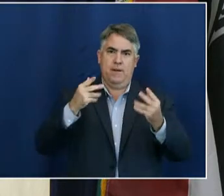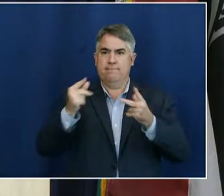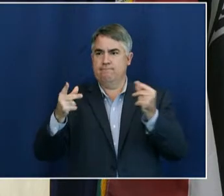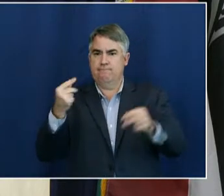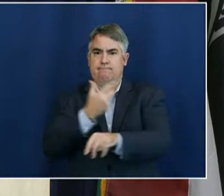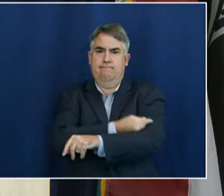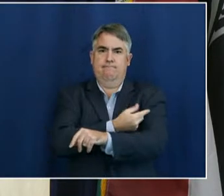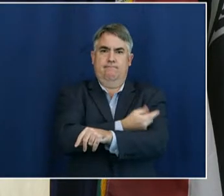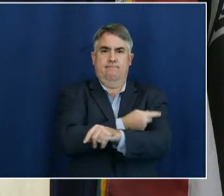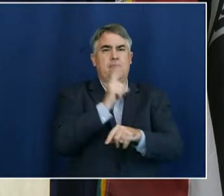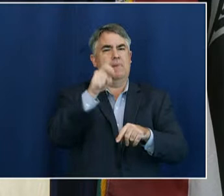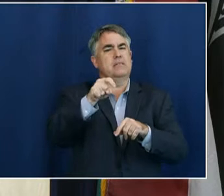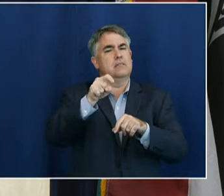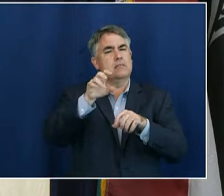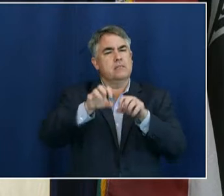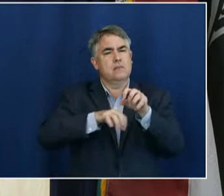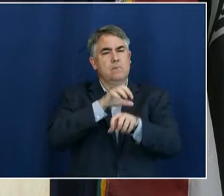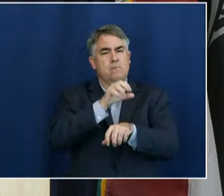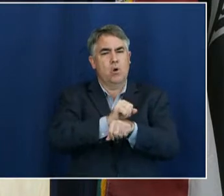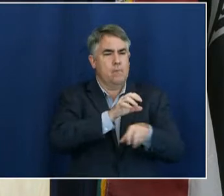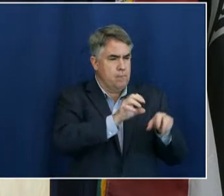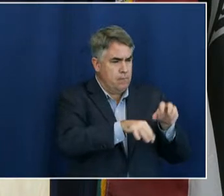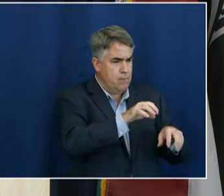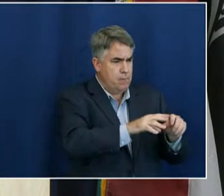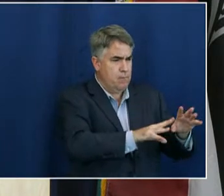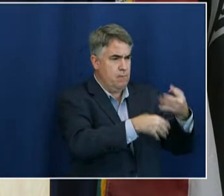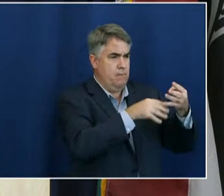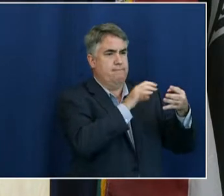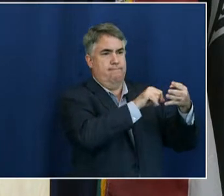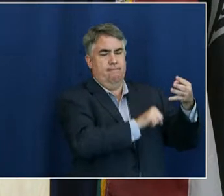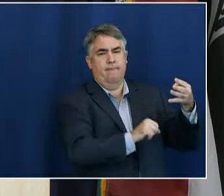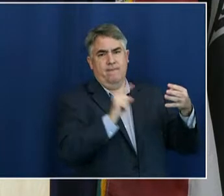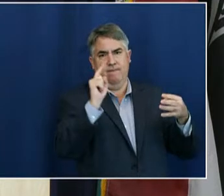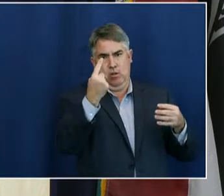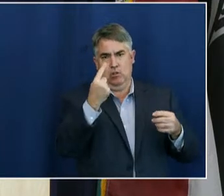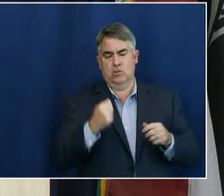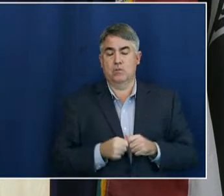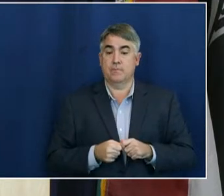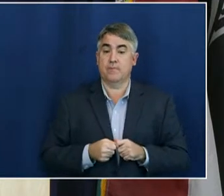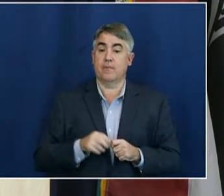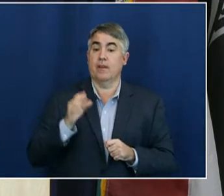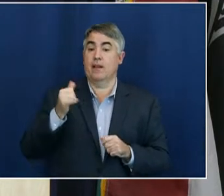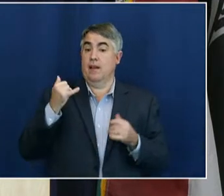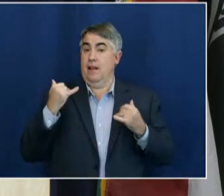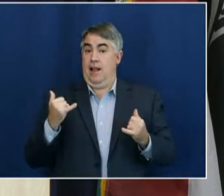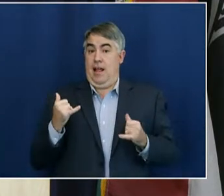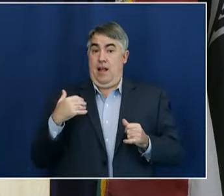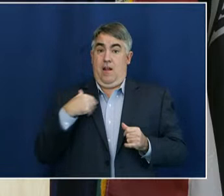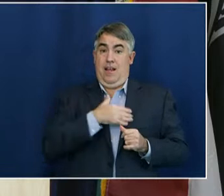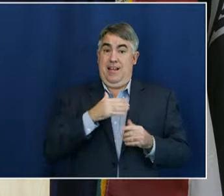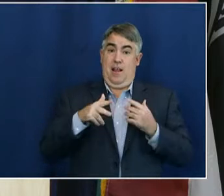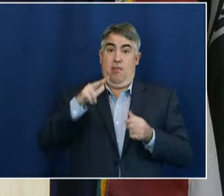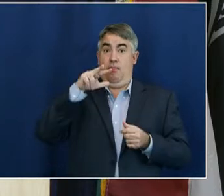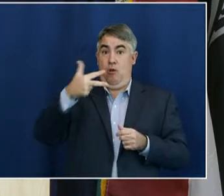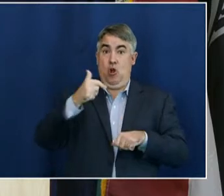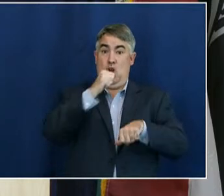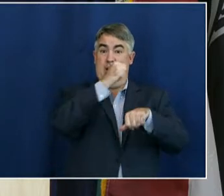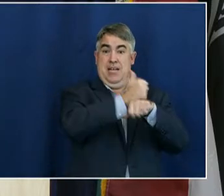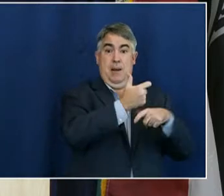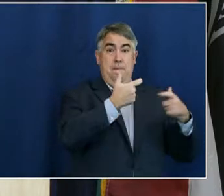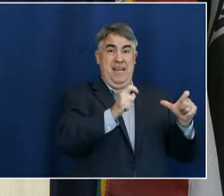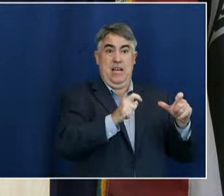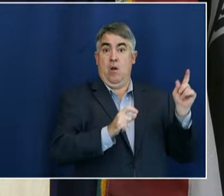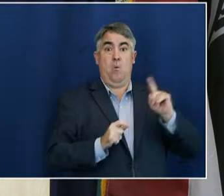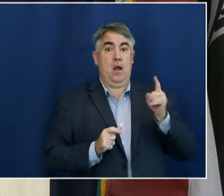required, but again, that is opening a 3rd vaccination superstation, and we have plans very quickly to